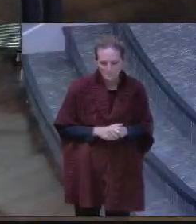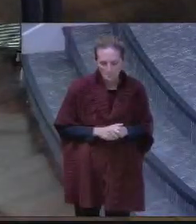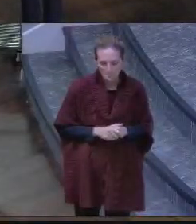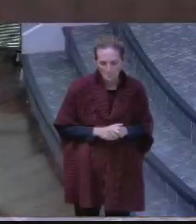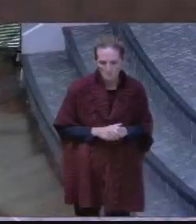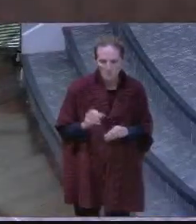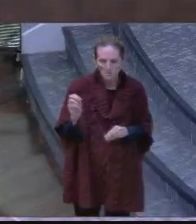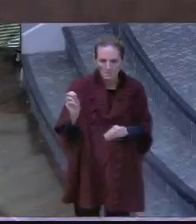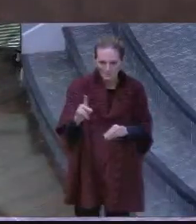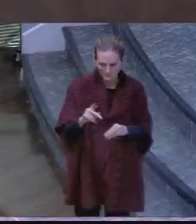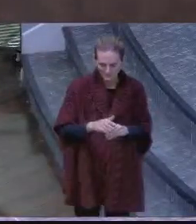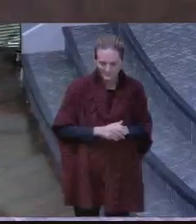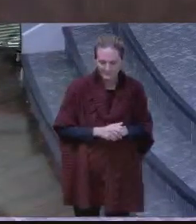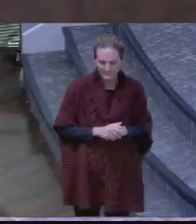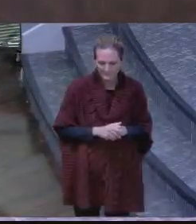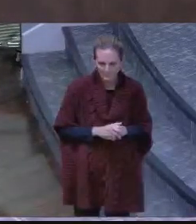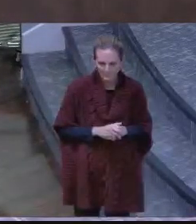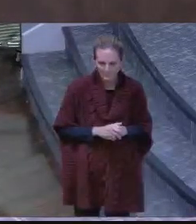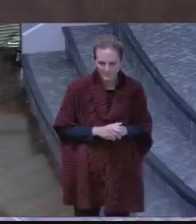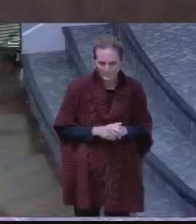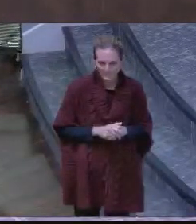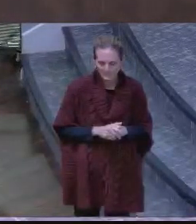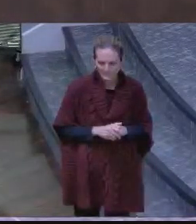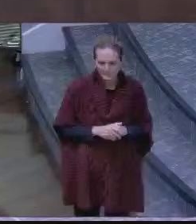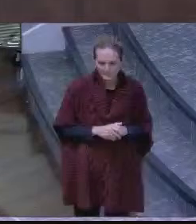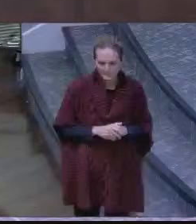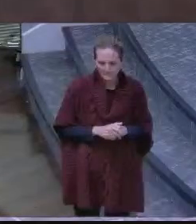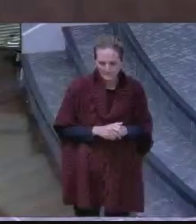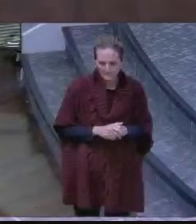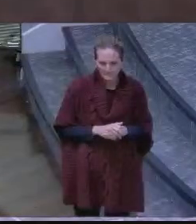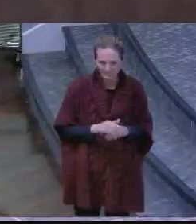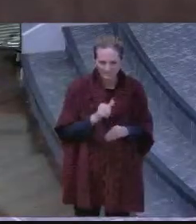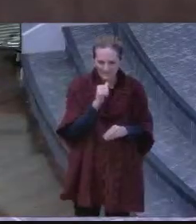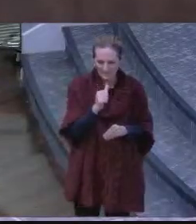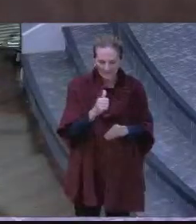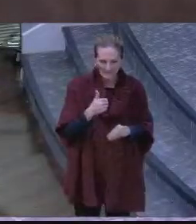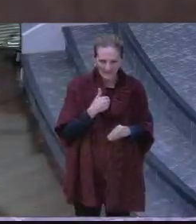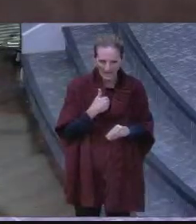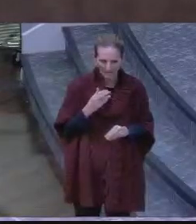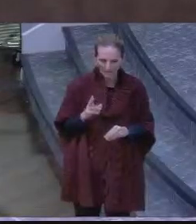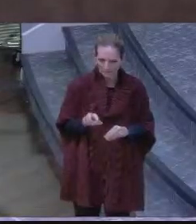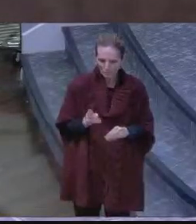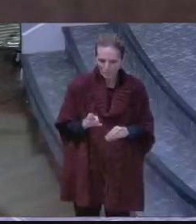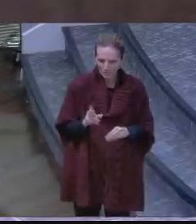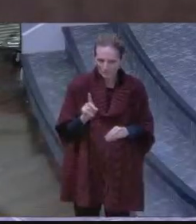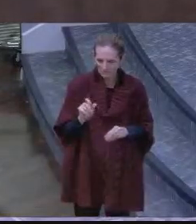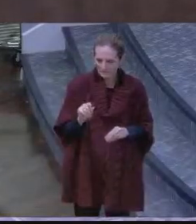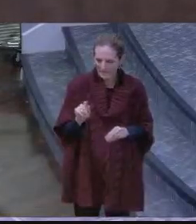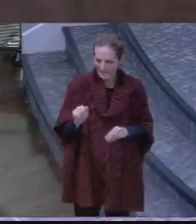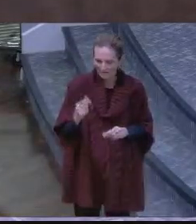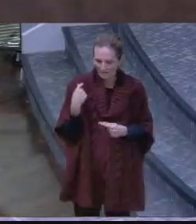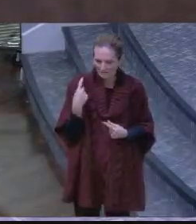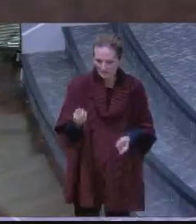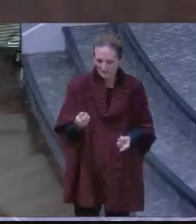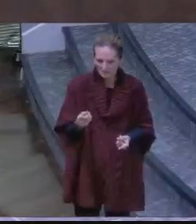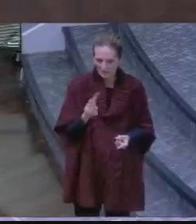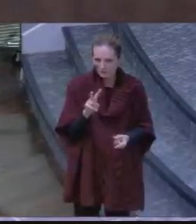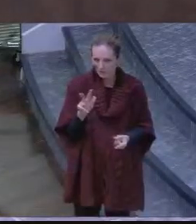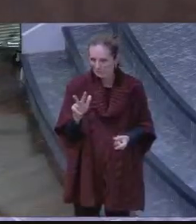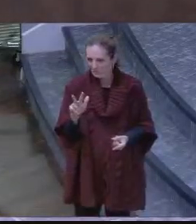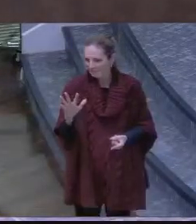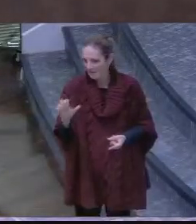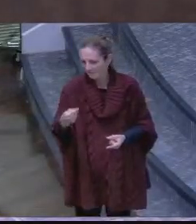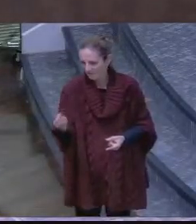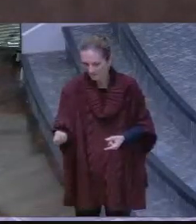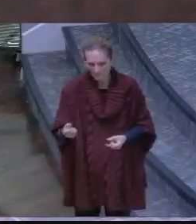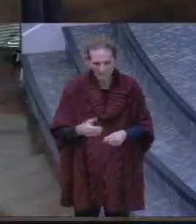Okay, and I didn't look at this contract to see if it doesn't give us any historical data, does it, in terms of like over the last 2 or 3, 5 years? No,